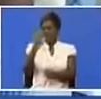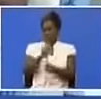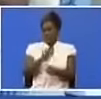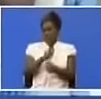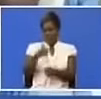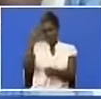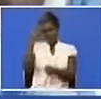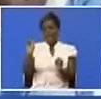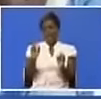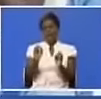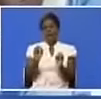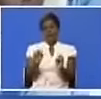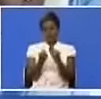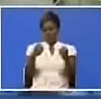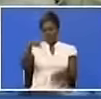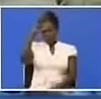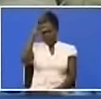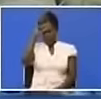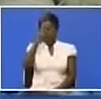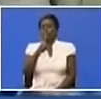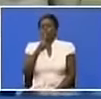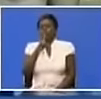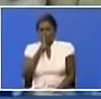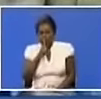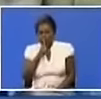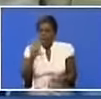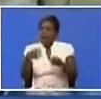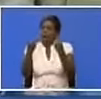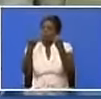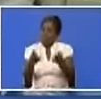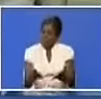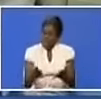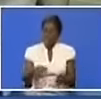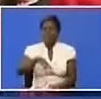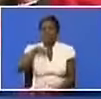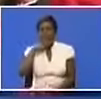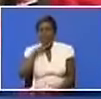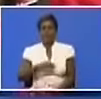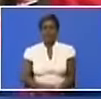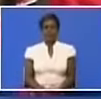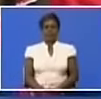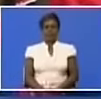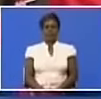of casualties. The government remains guarded on the exact number of the fallen heroes.